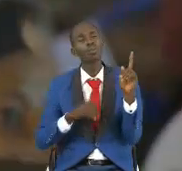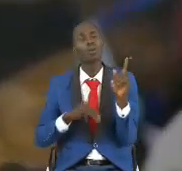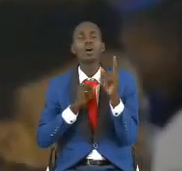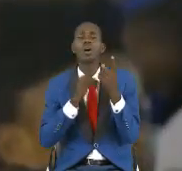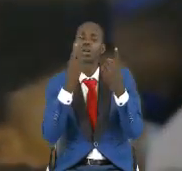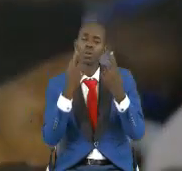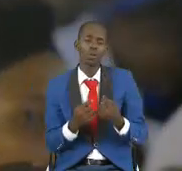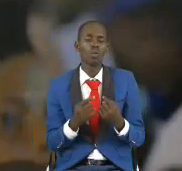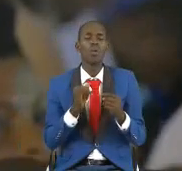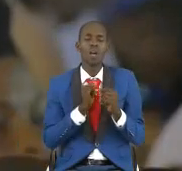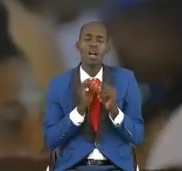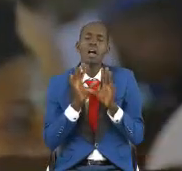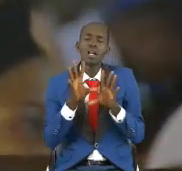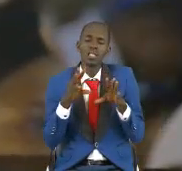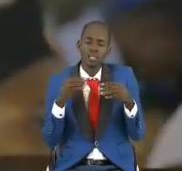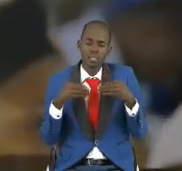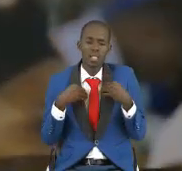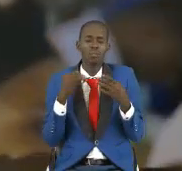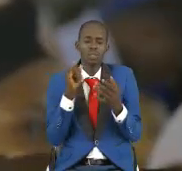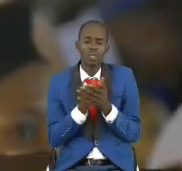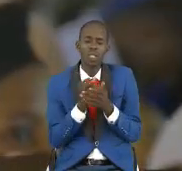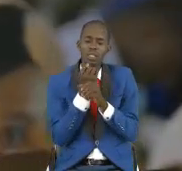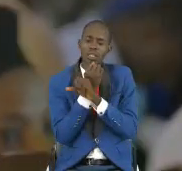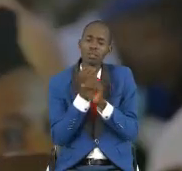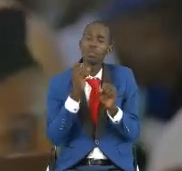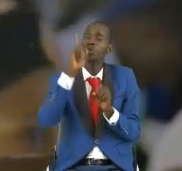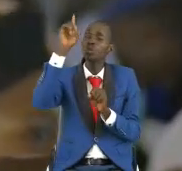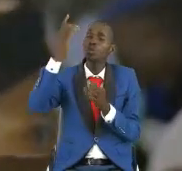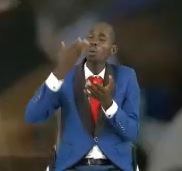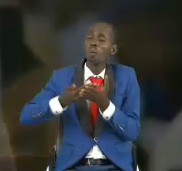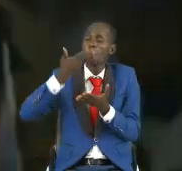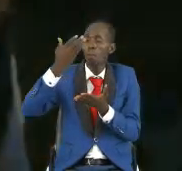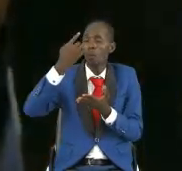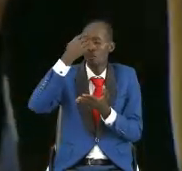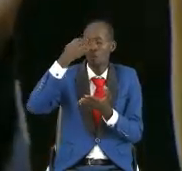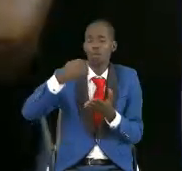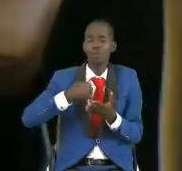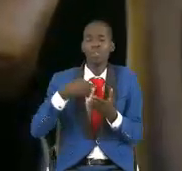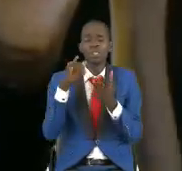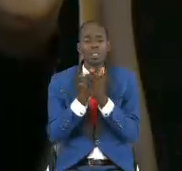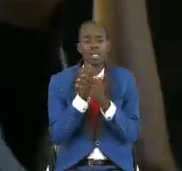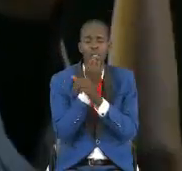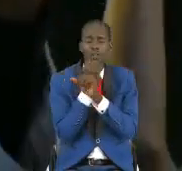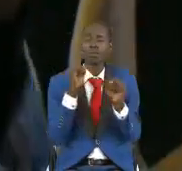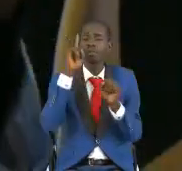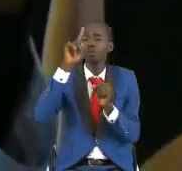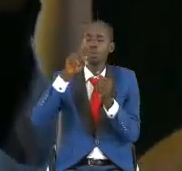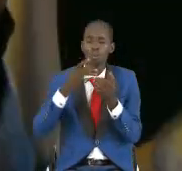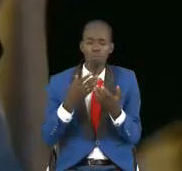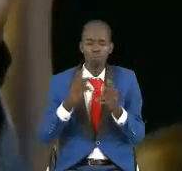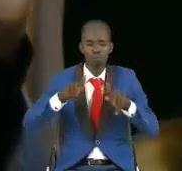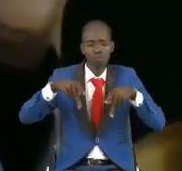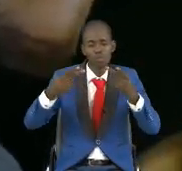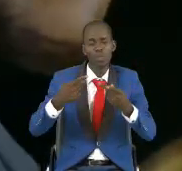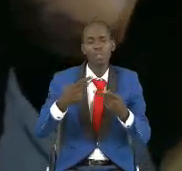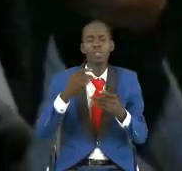that redemption that you purchased, that redemption that you provided, that redemption that you promised, that